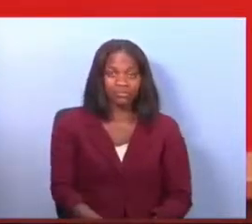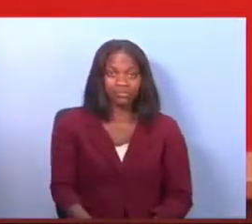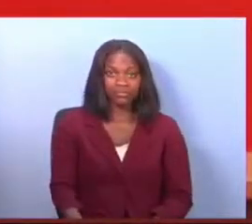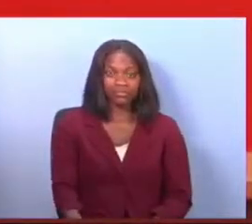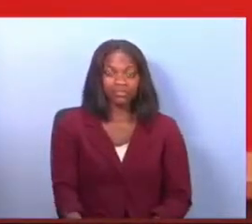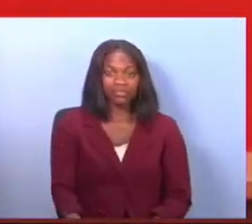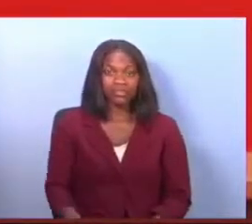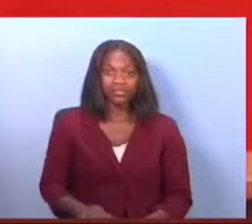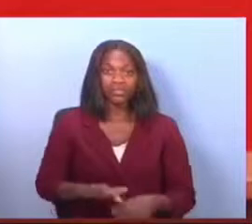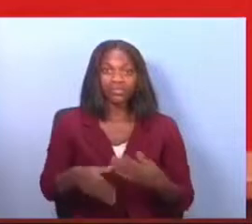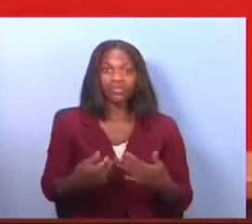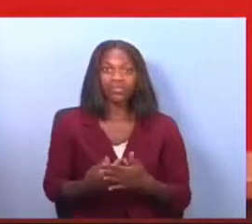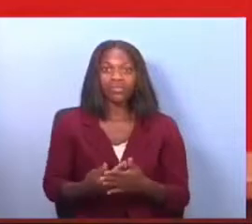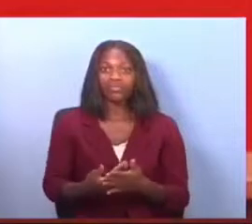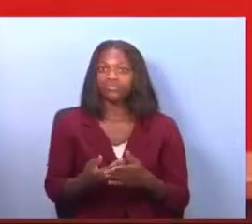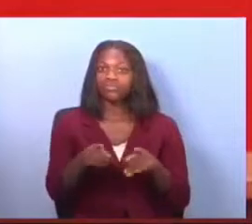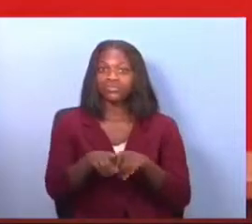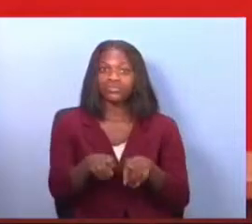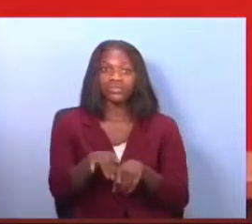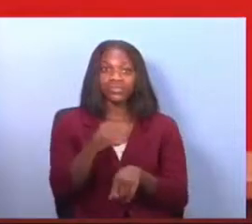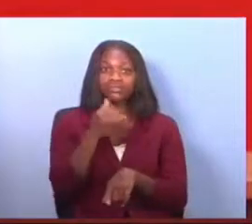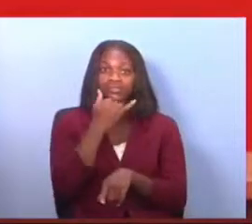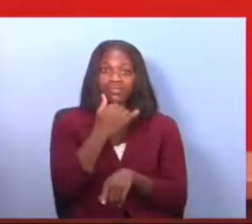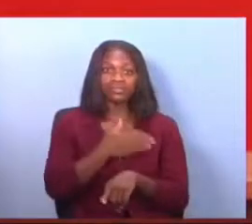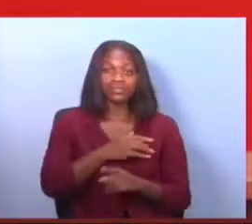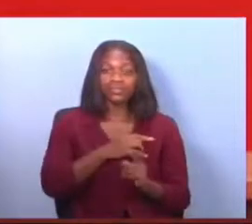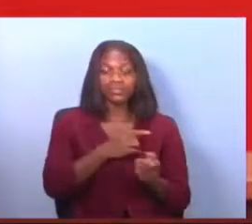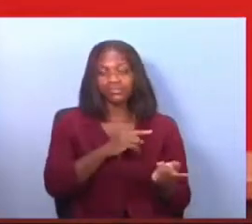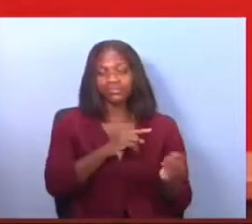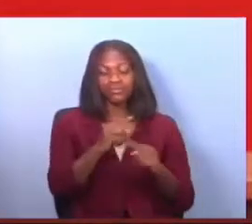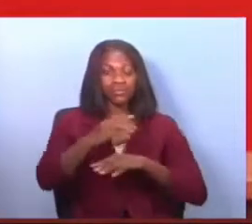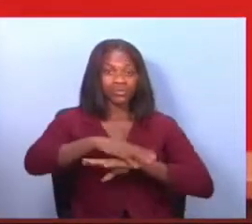All those with similar corrections should please see the table office.